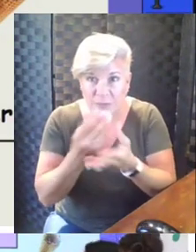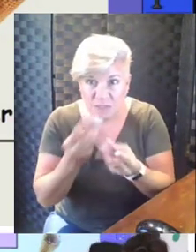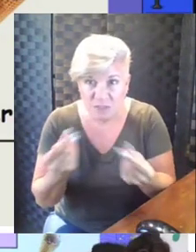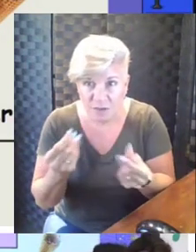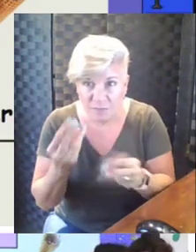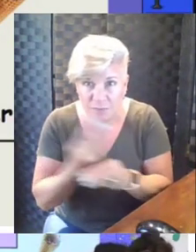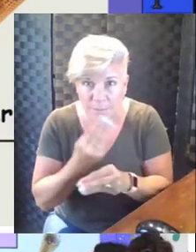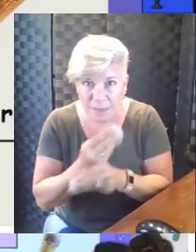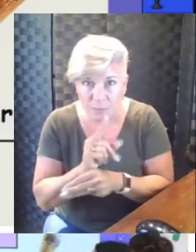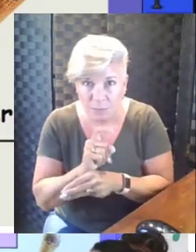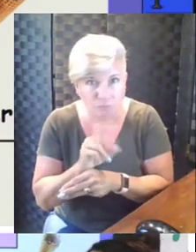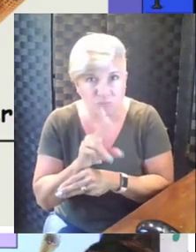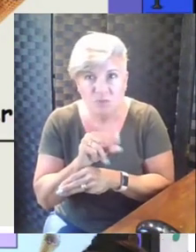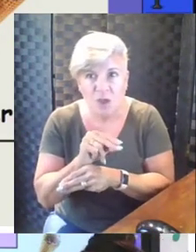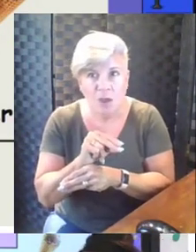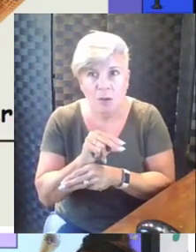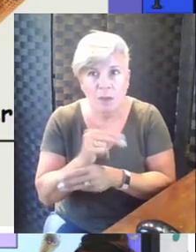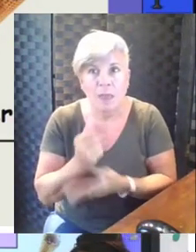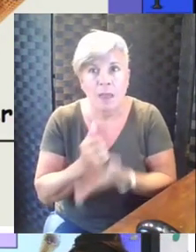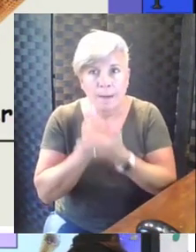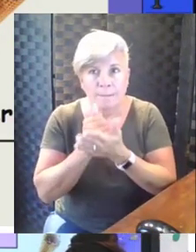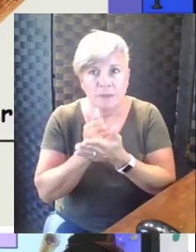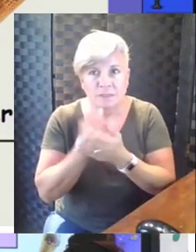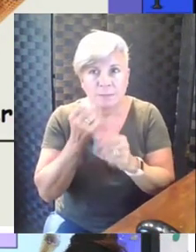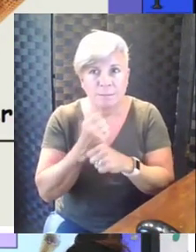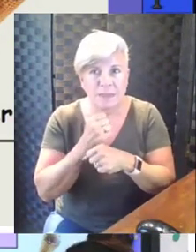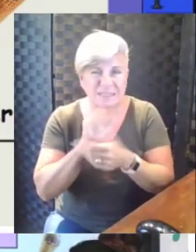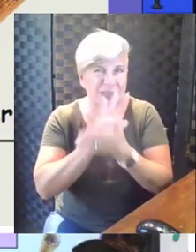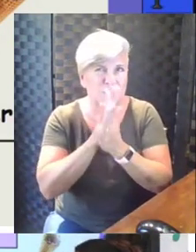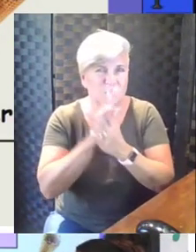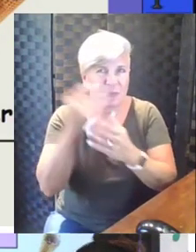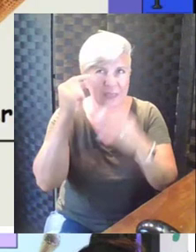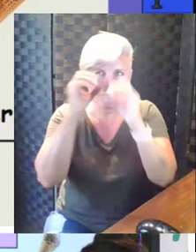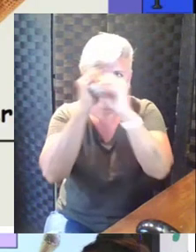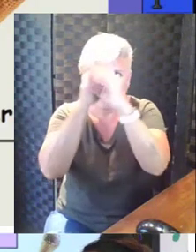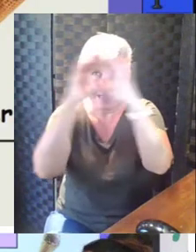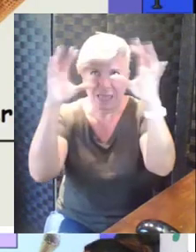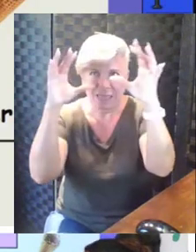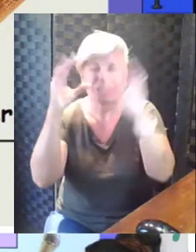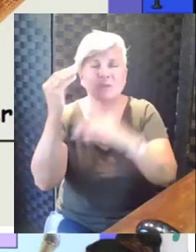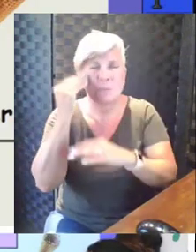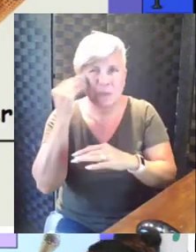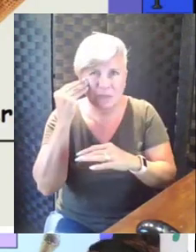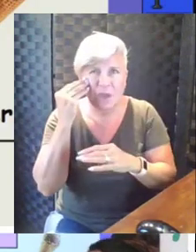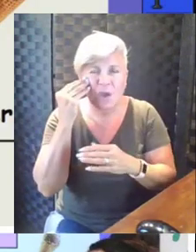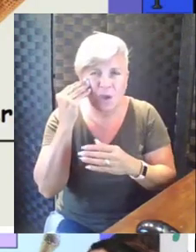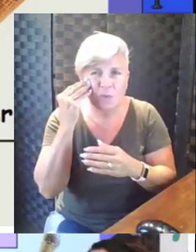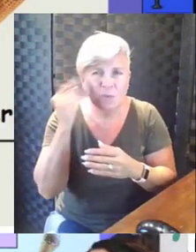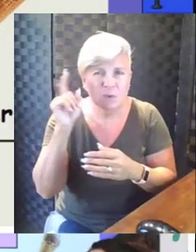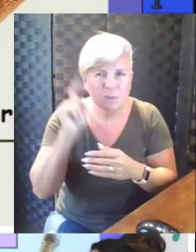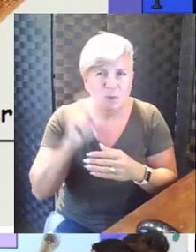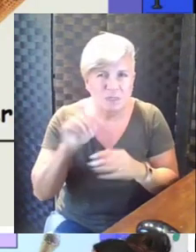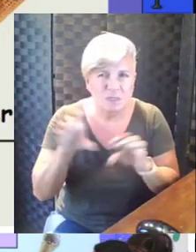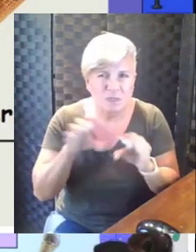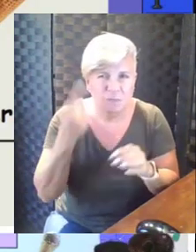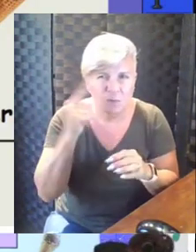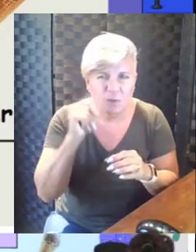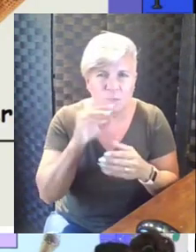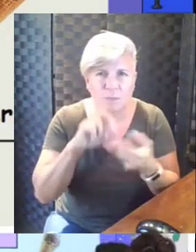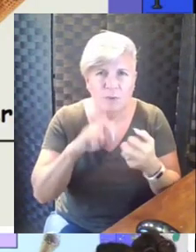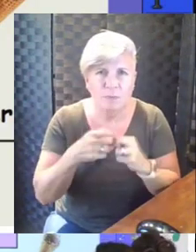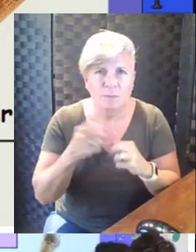problem? No, but it does help us make that movie in our head so that we know what we are supposed to do for the